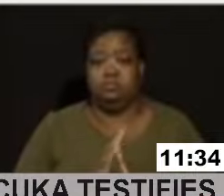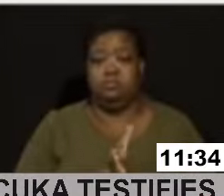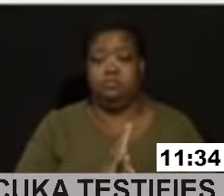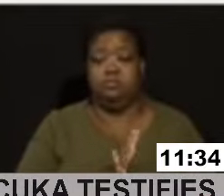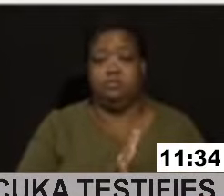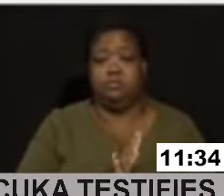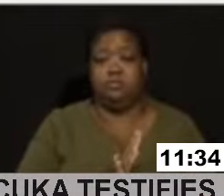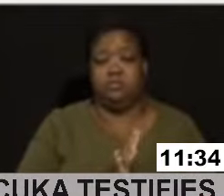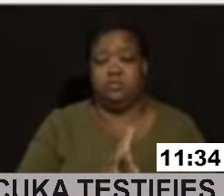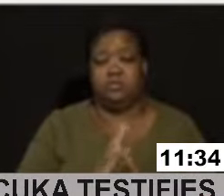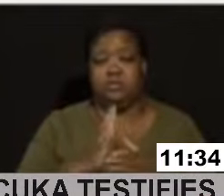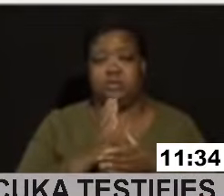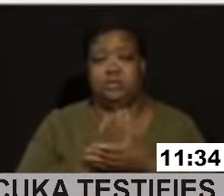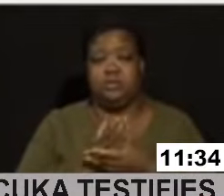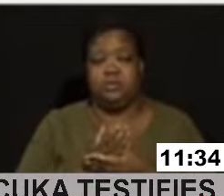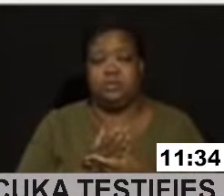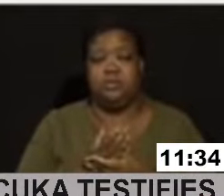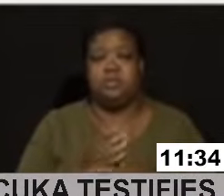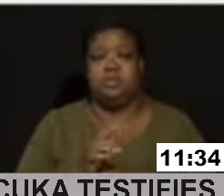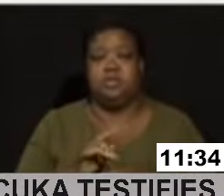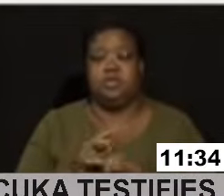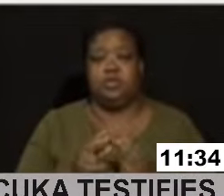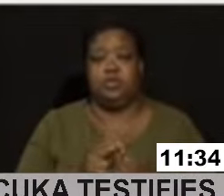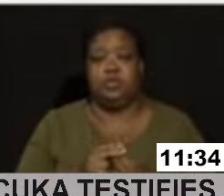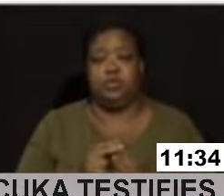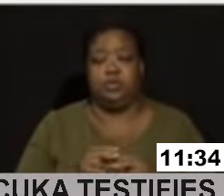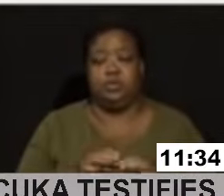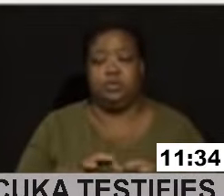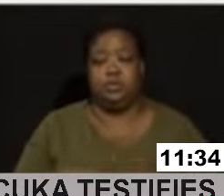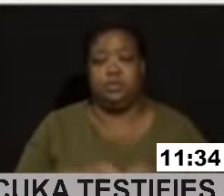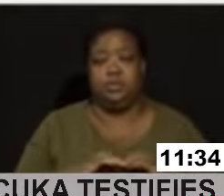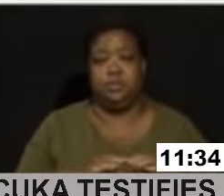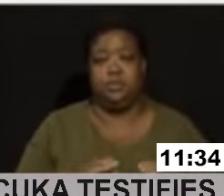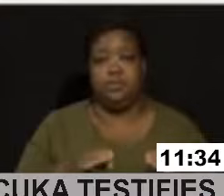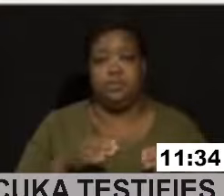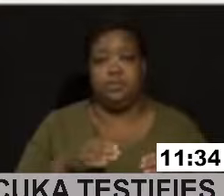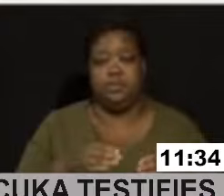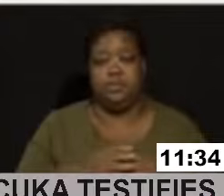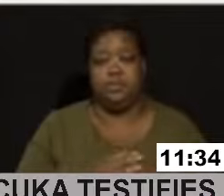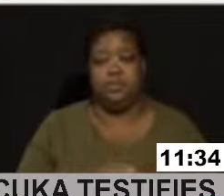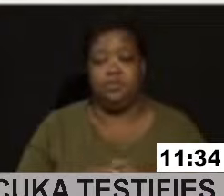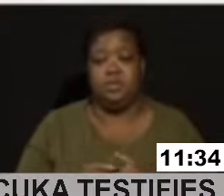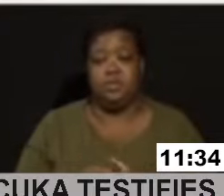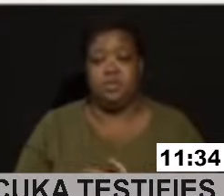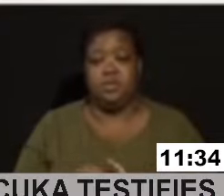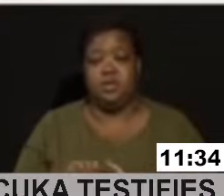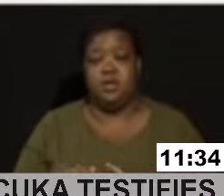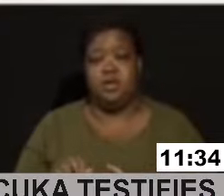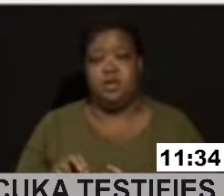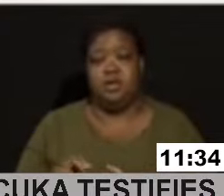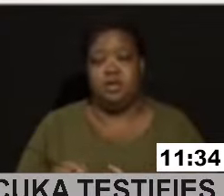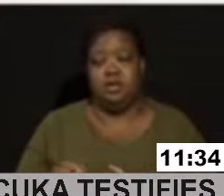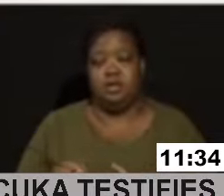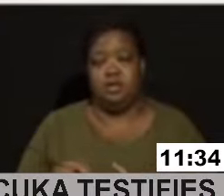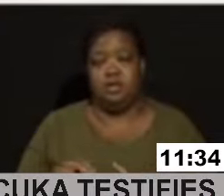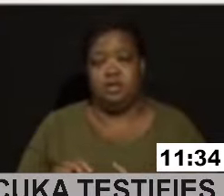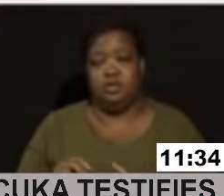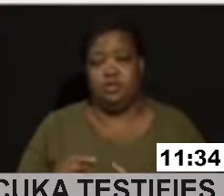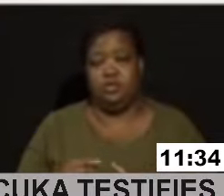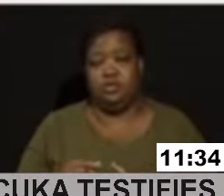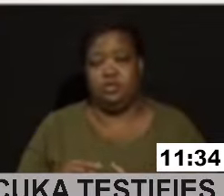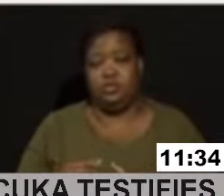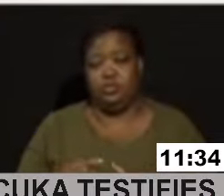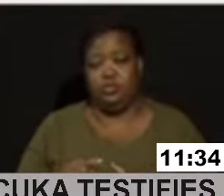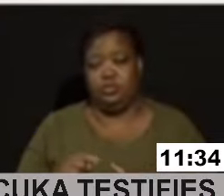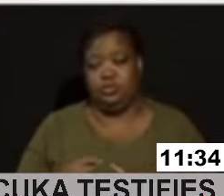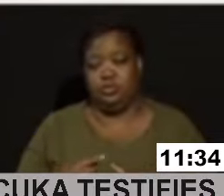Crimes Unit, and appointed Anton Ackerman to head that.